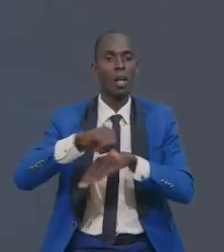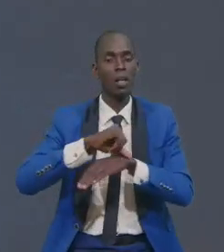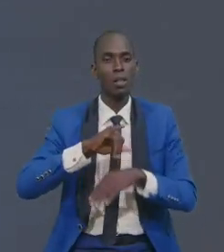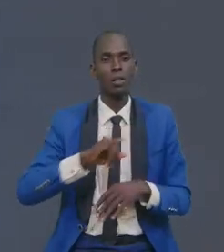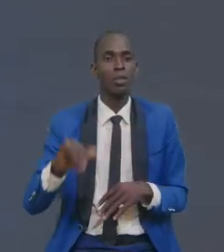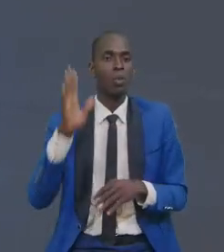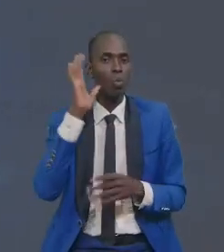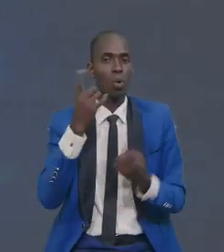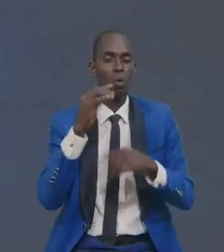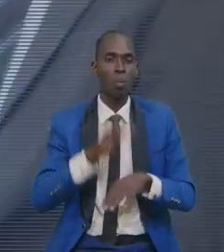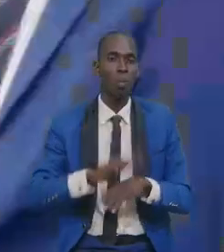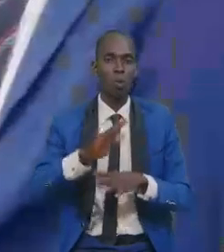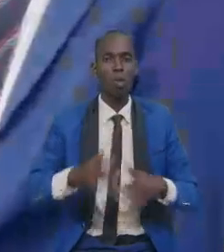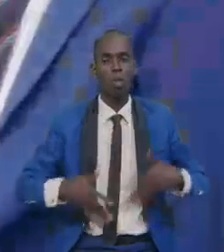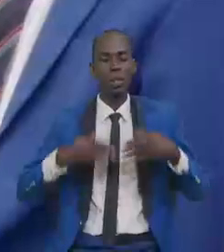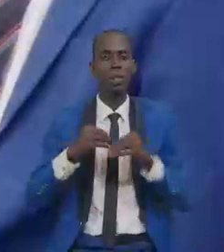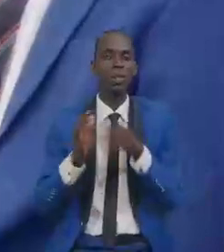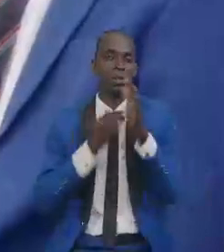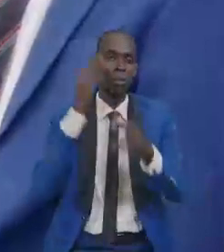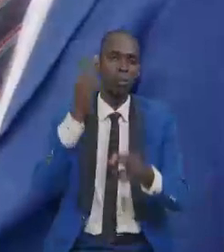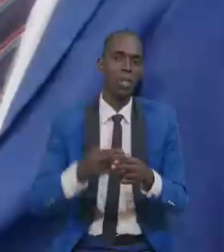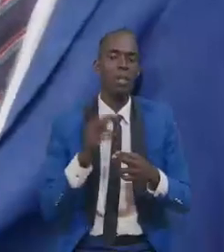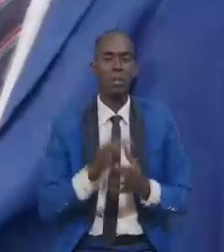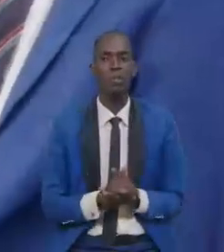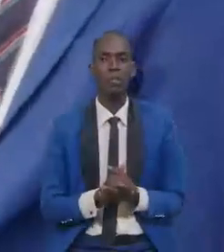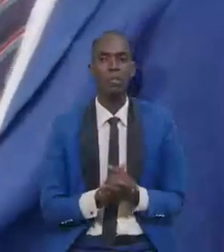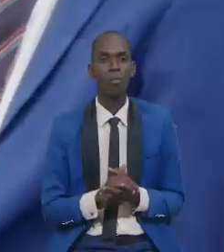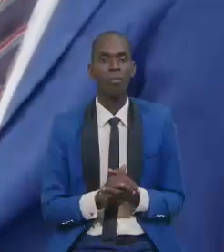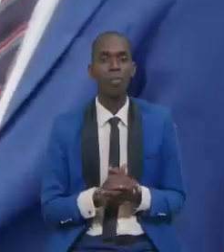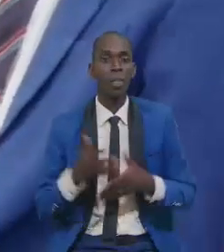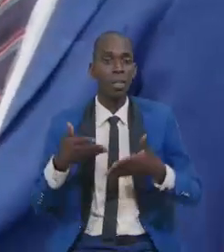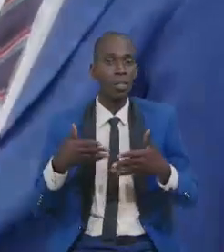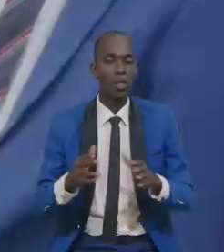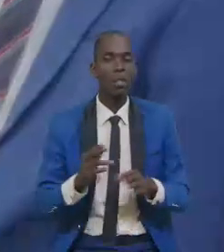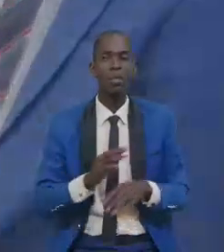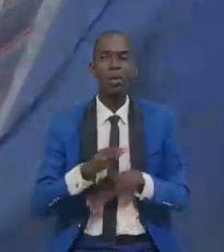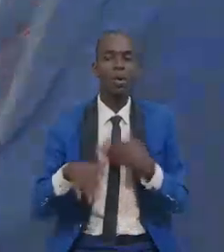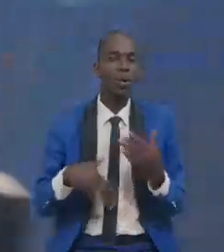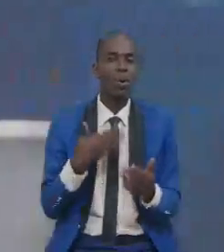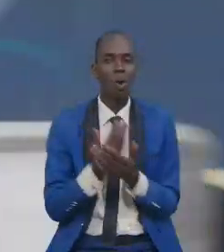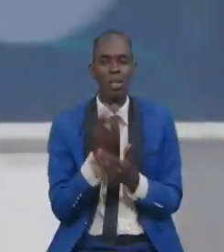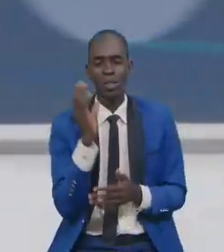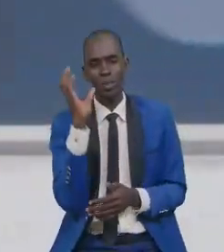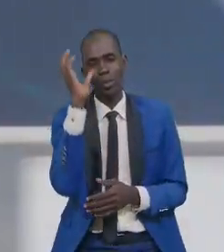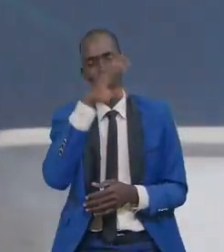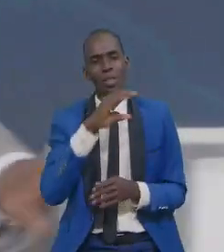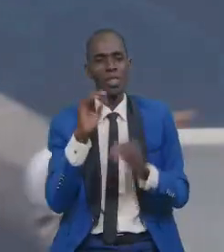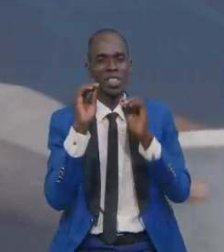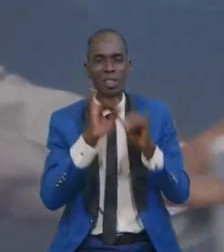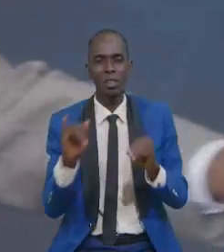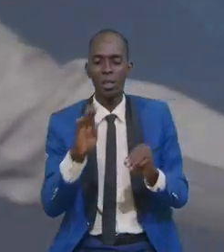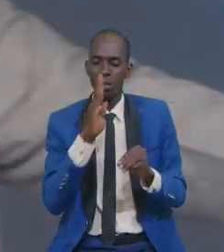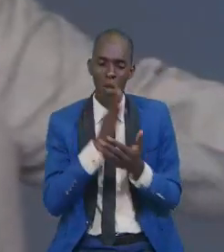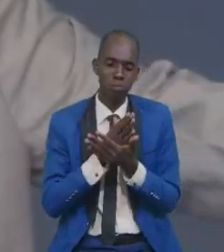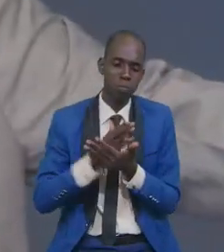life in Jesus' name. Let all strange voices be silenced before you.